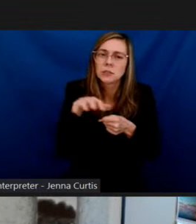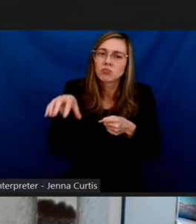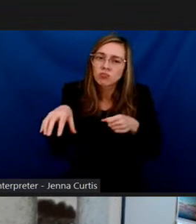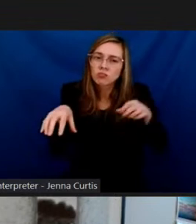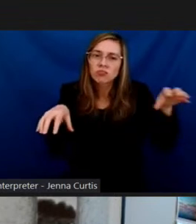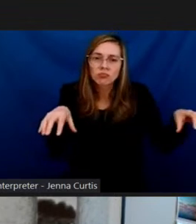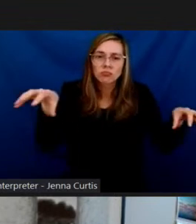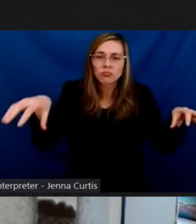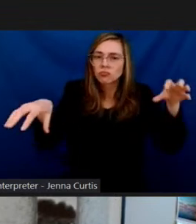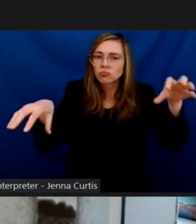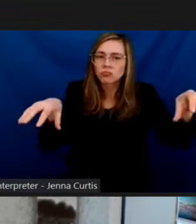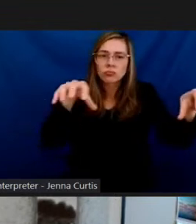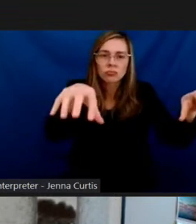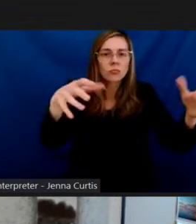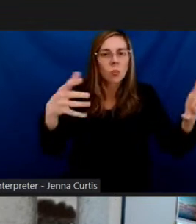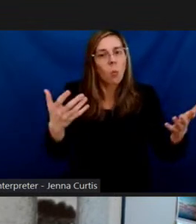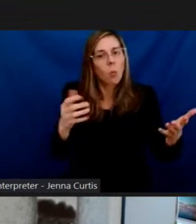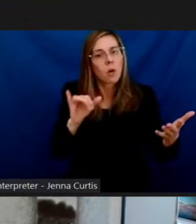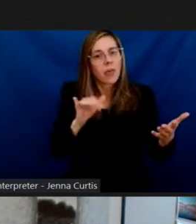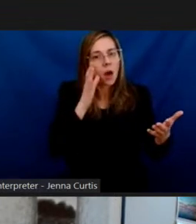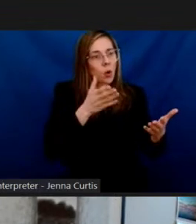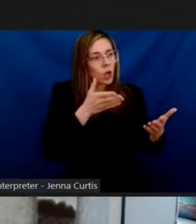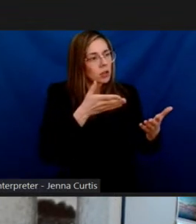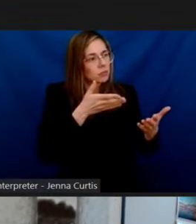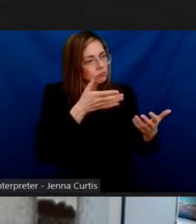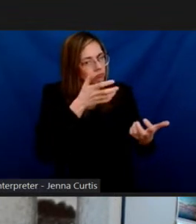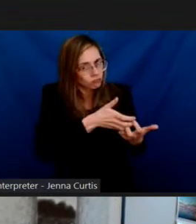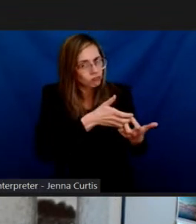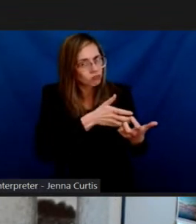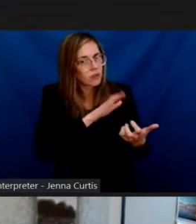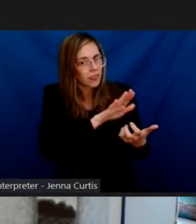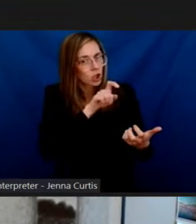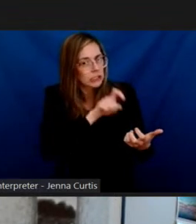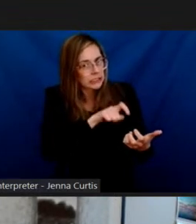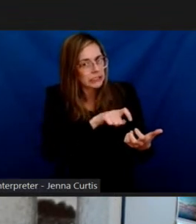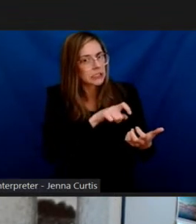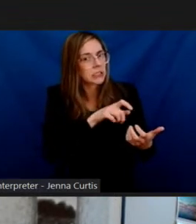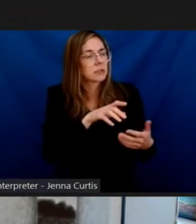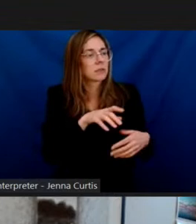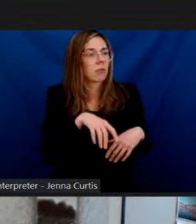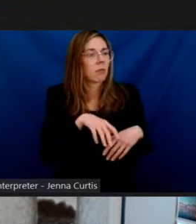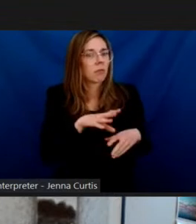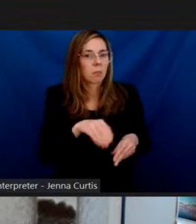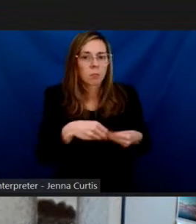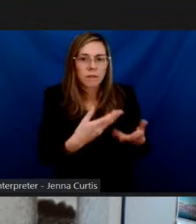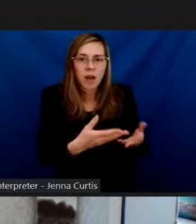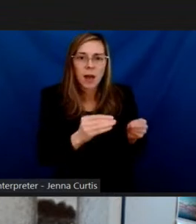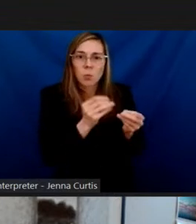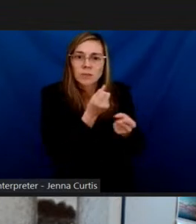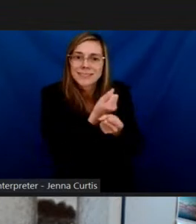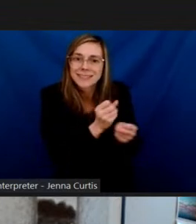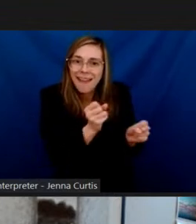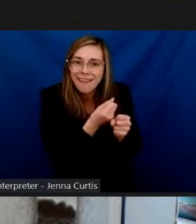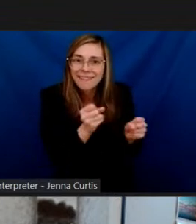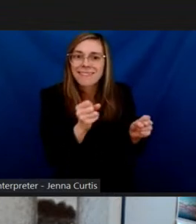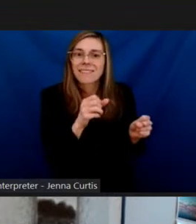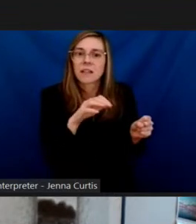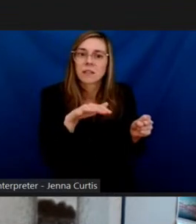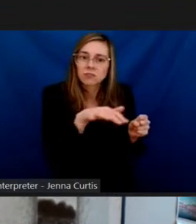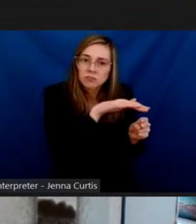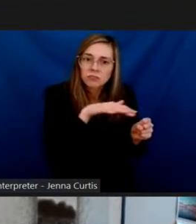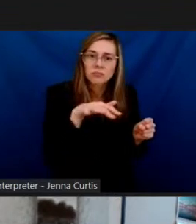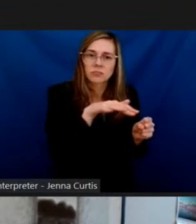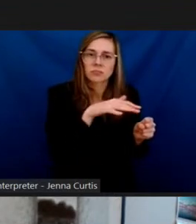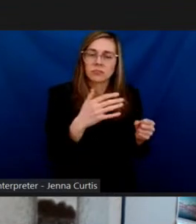one, addresses their needs, are being able to provide them the safety in these sites,